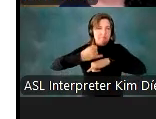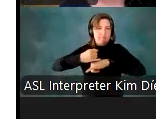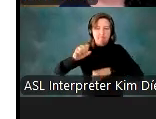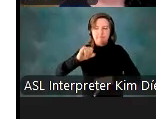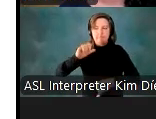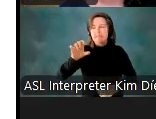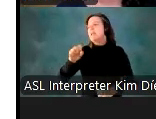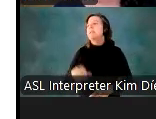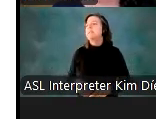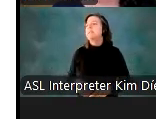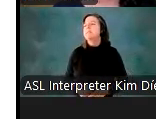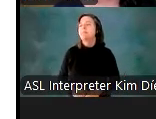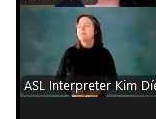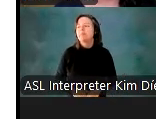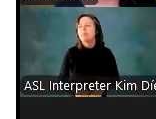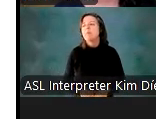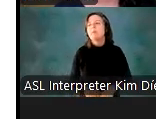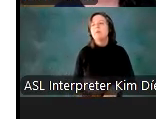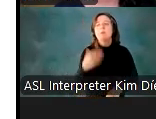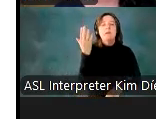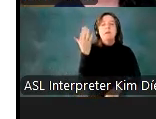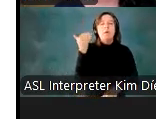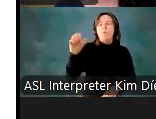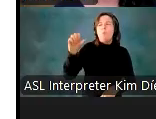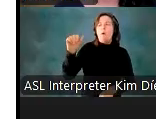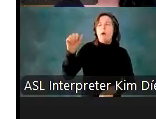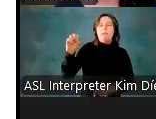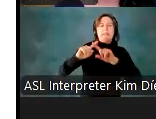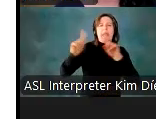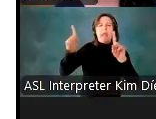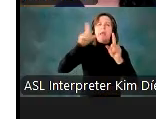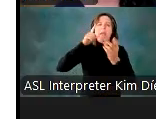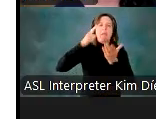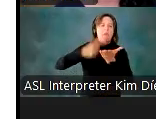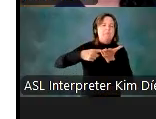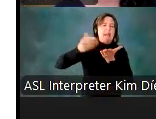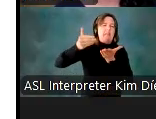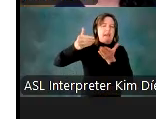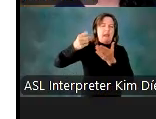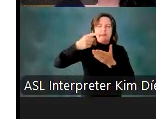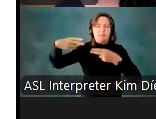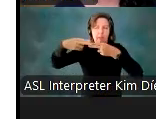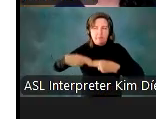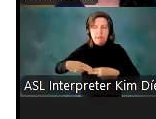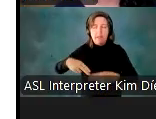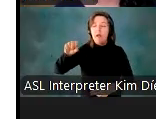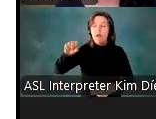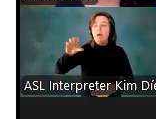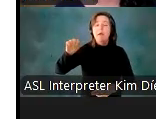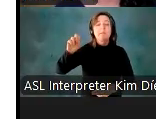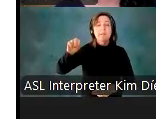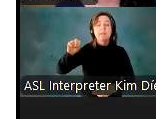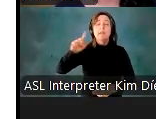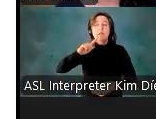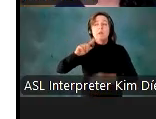The thing that sets SCAN apart, and I'll talk about that in the next couple of slides, is that not only was it a weather